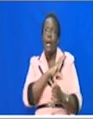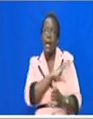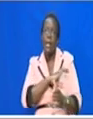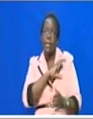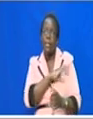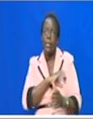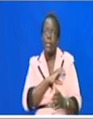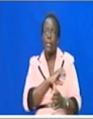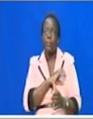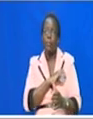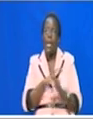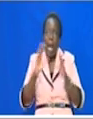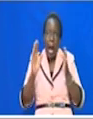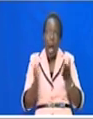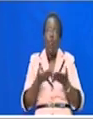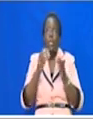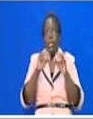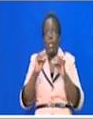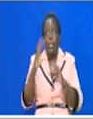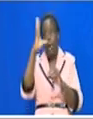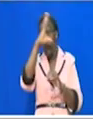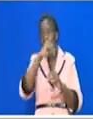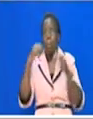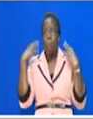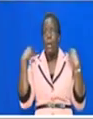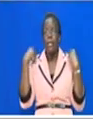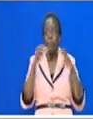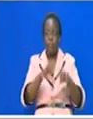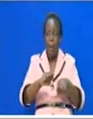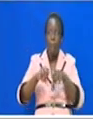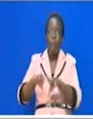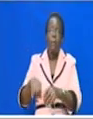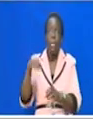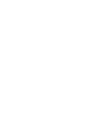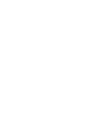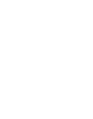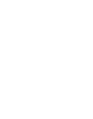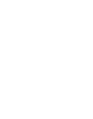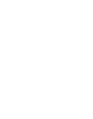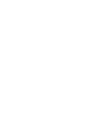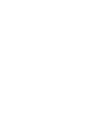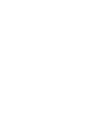or how did the Africans practice farming in Kenya during that particular time?